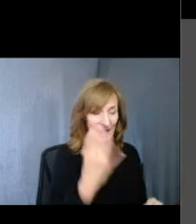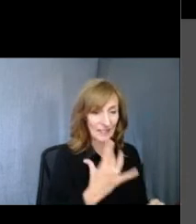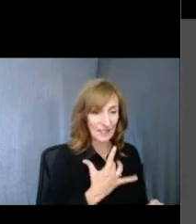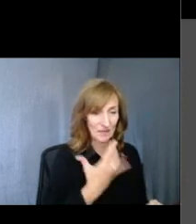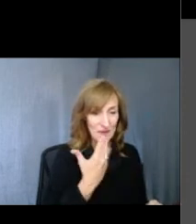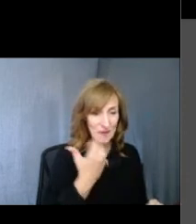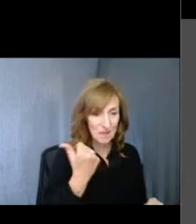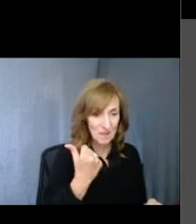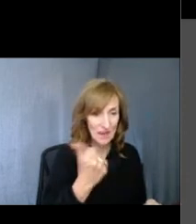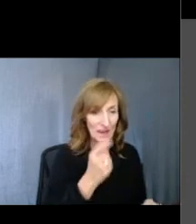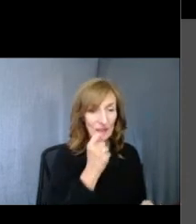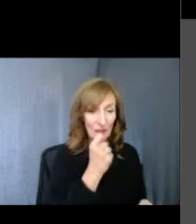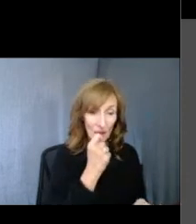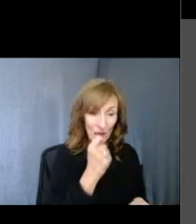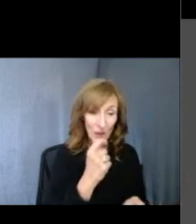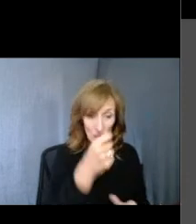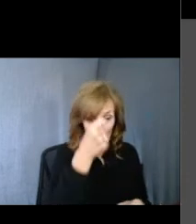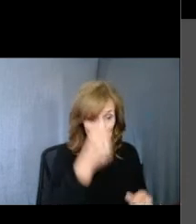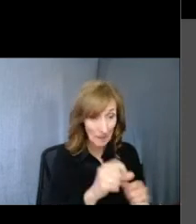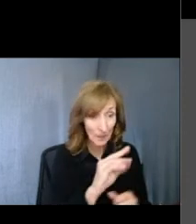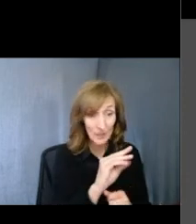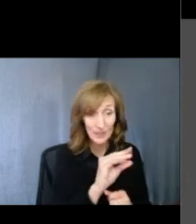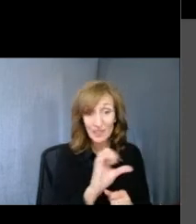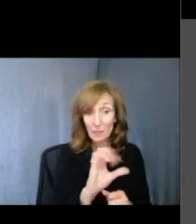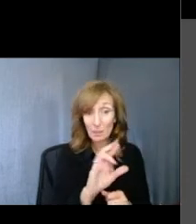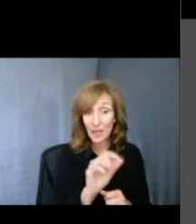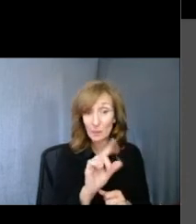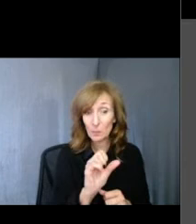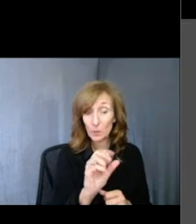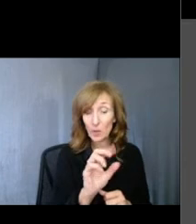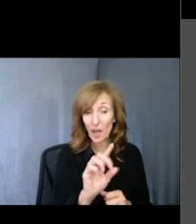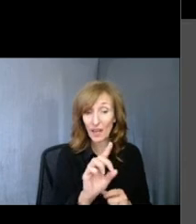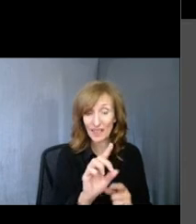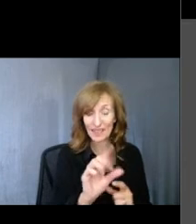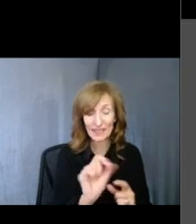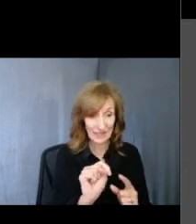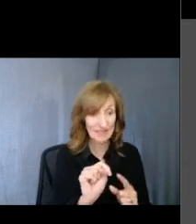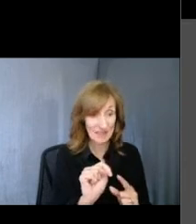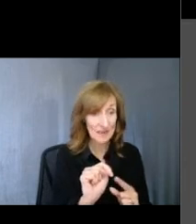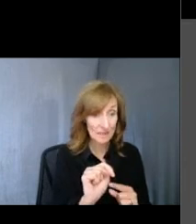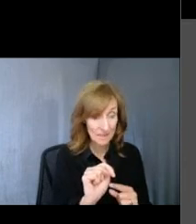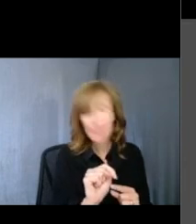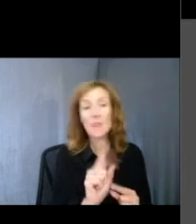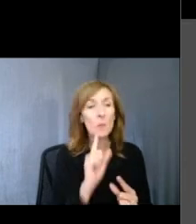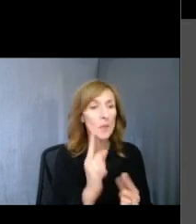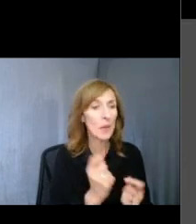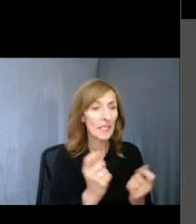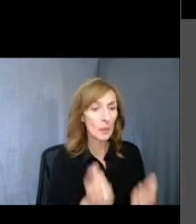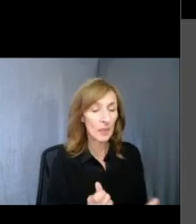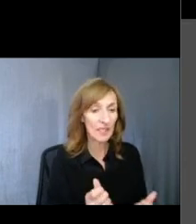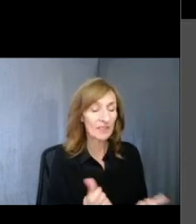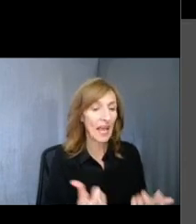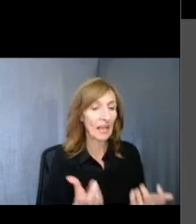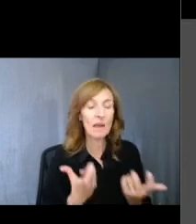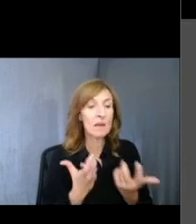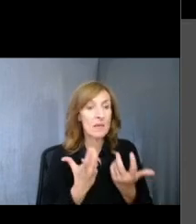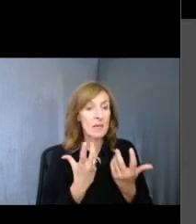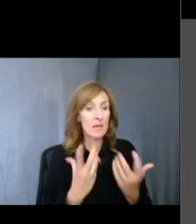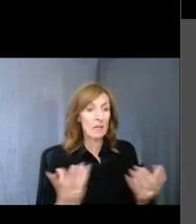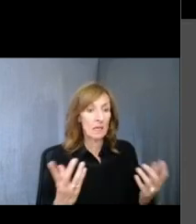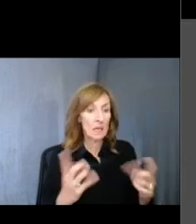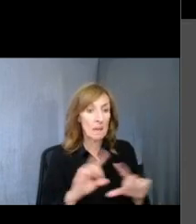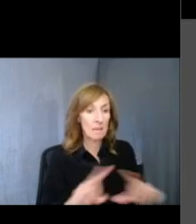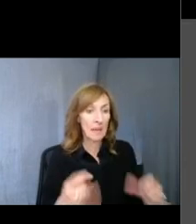metabolism. Now, where the controversy is right now is, what is the sweet spot for a cat with